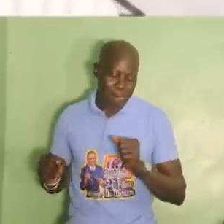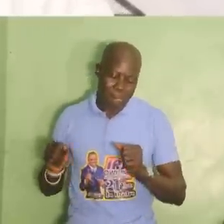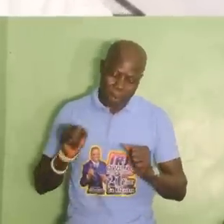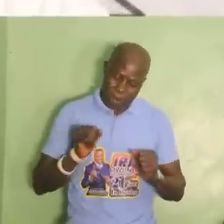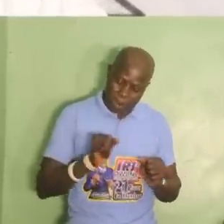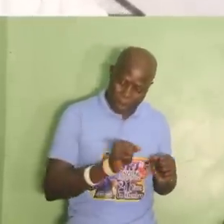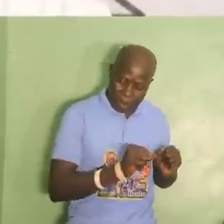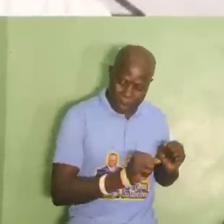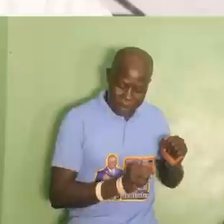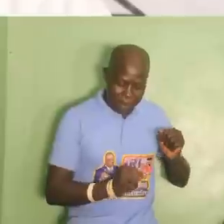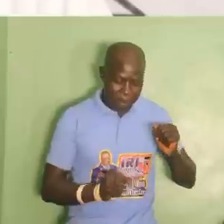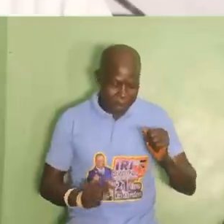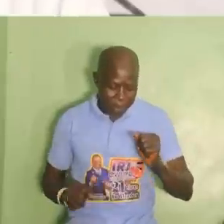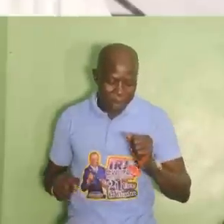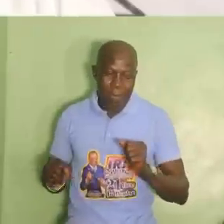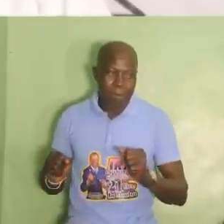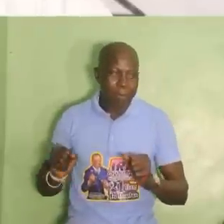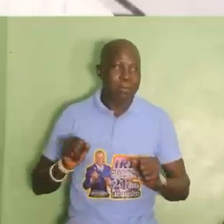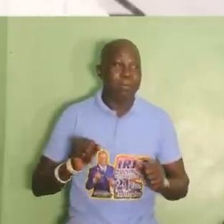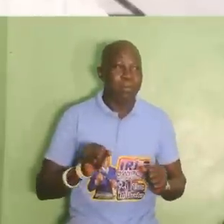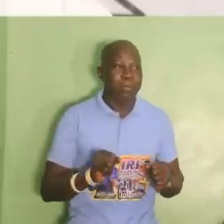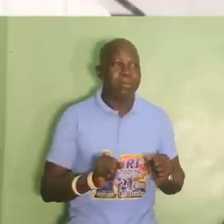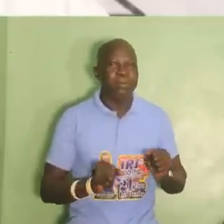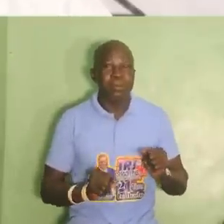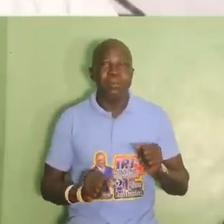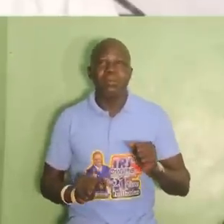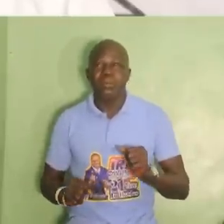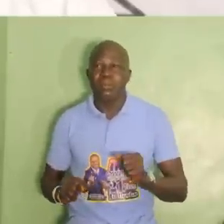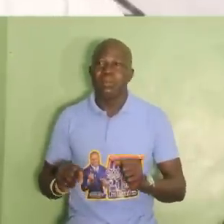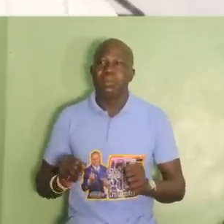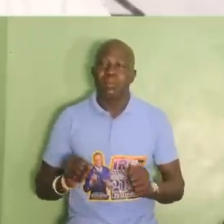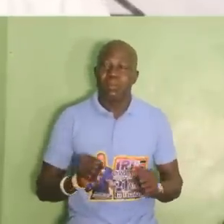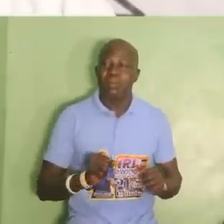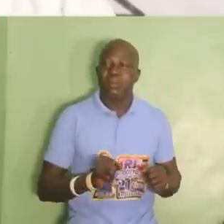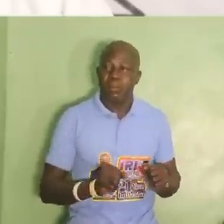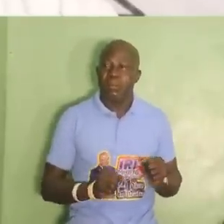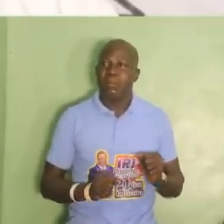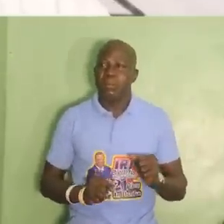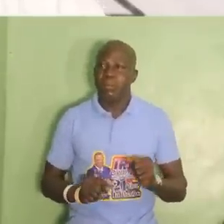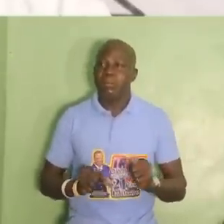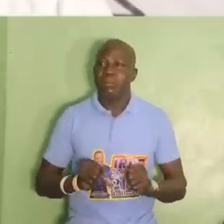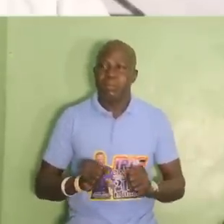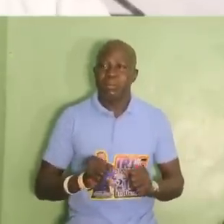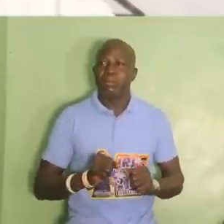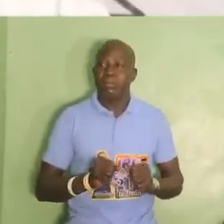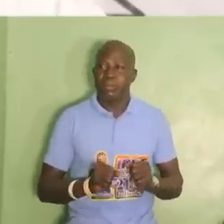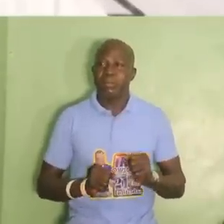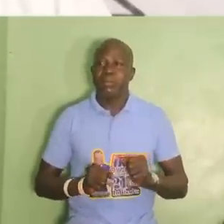Thank you.